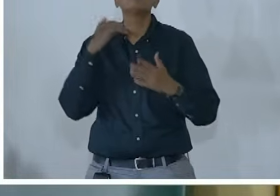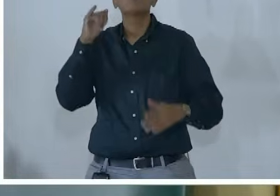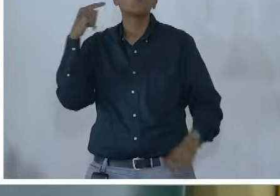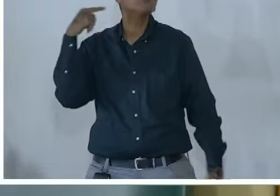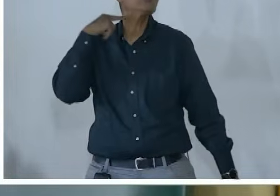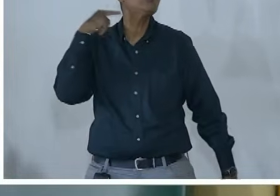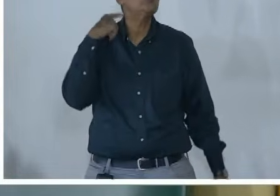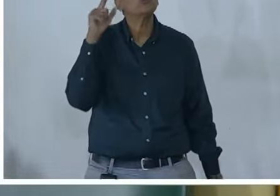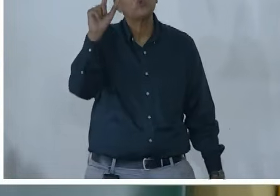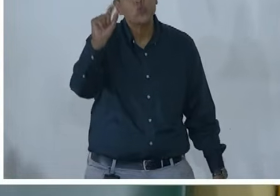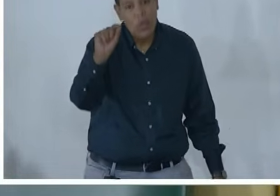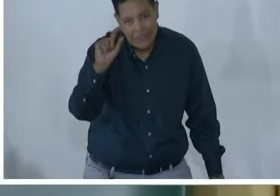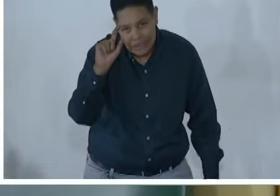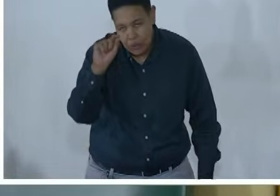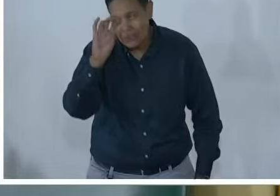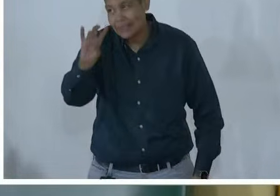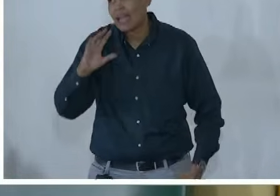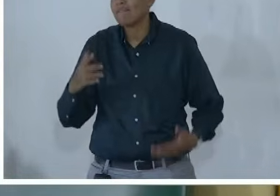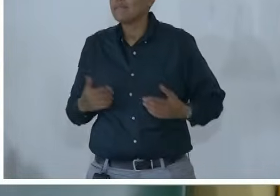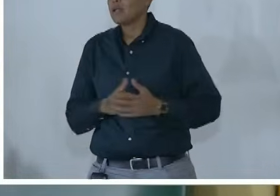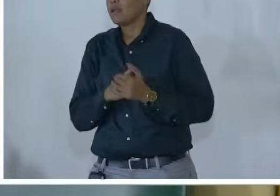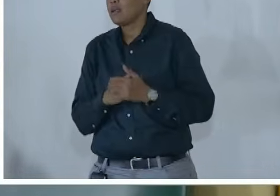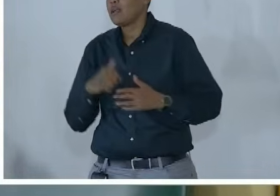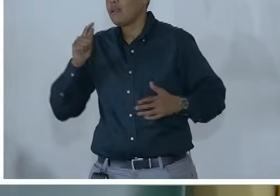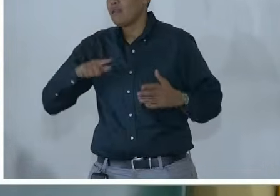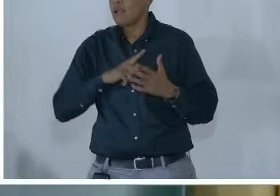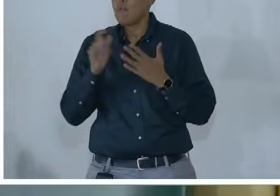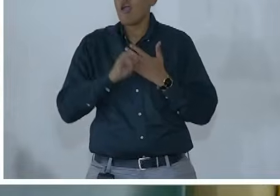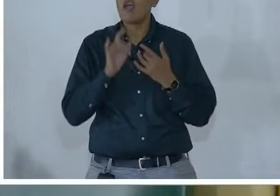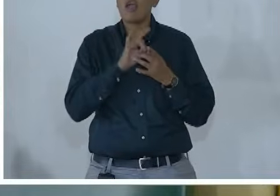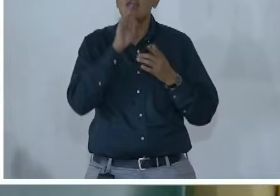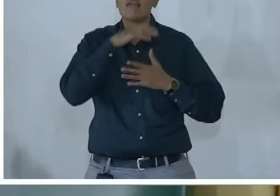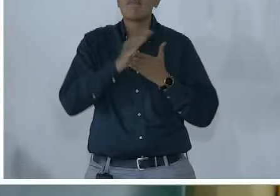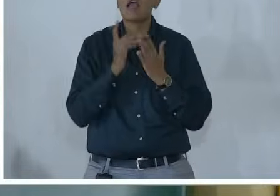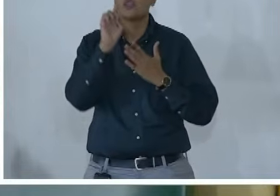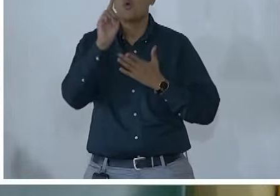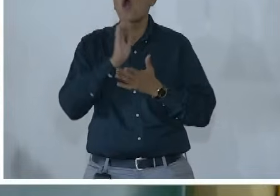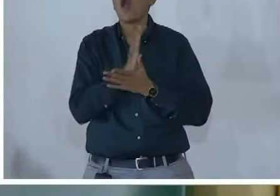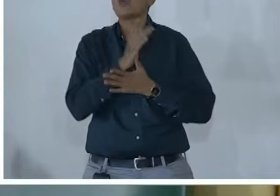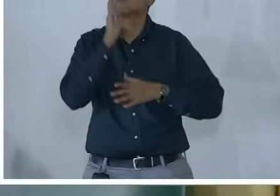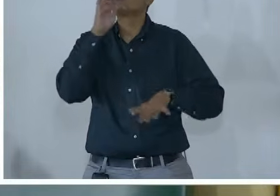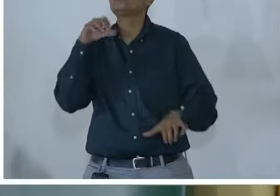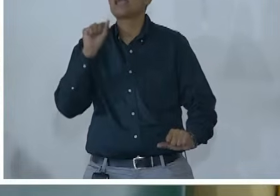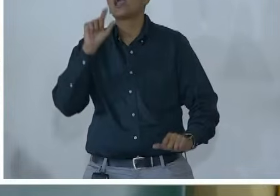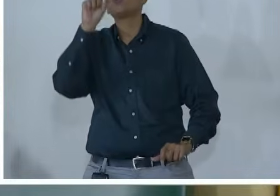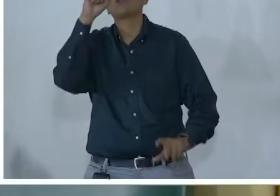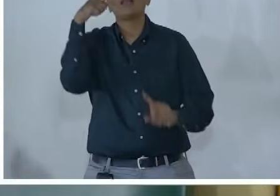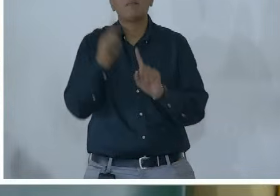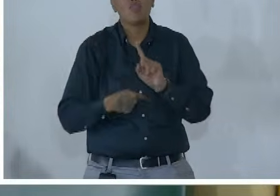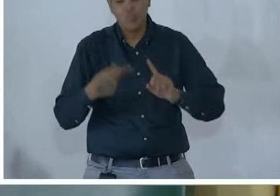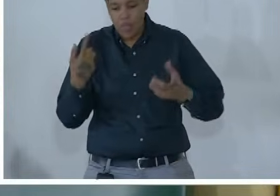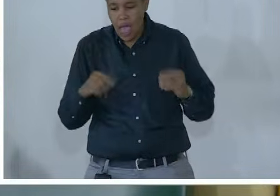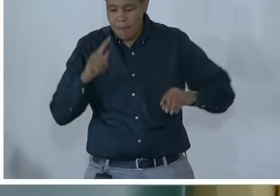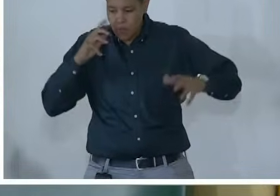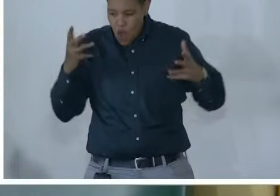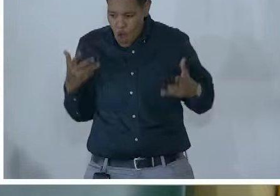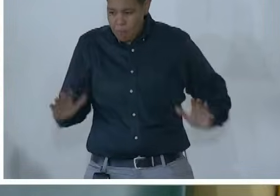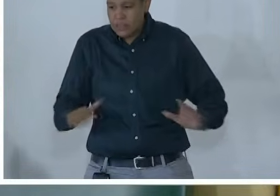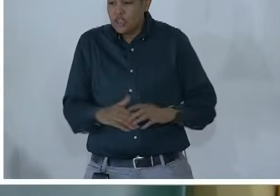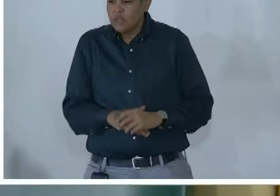June 2027. The project in phase 1 will take 20 months to